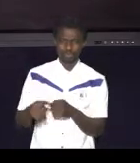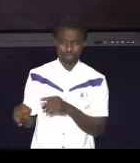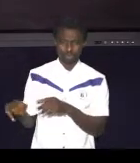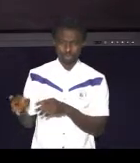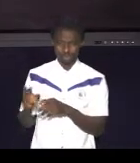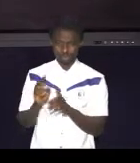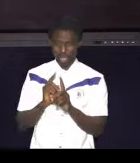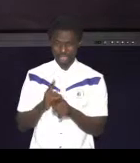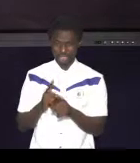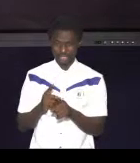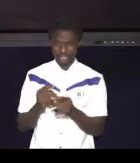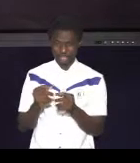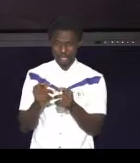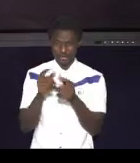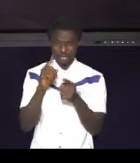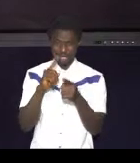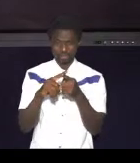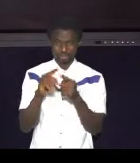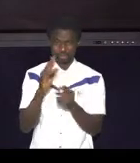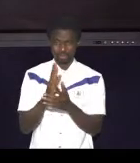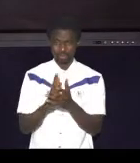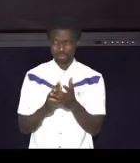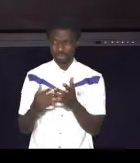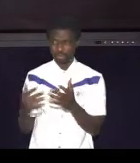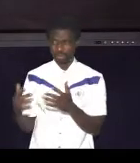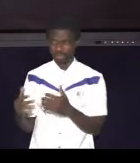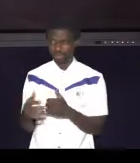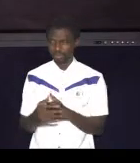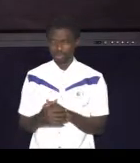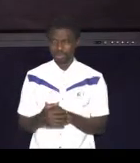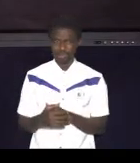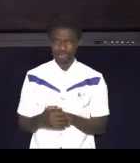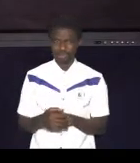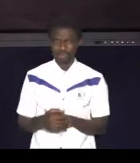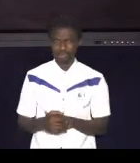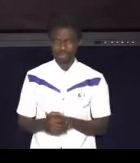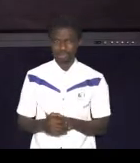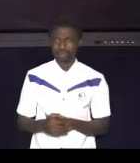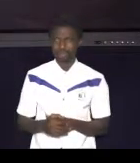things because of that physical to quickly